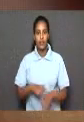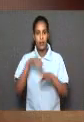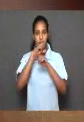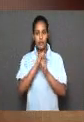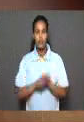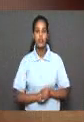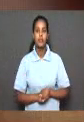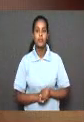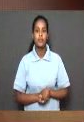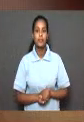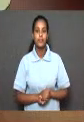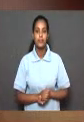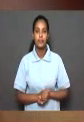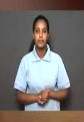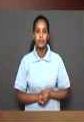Time's up.